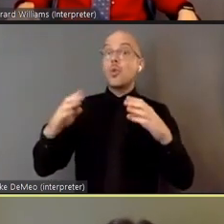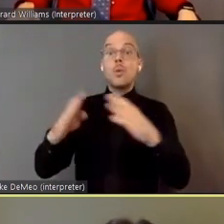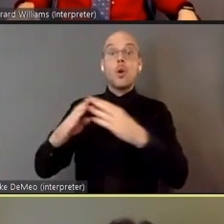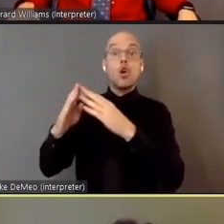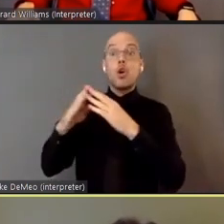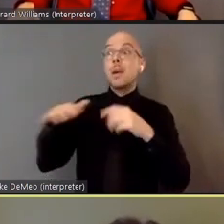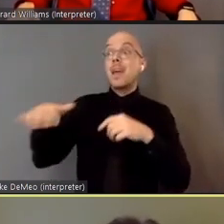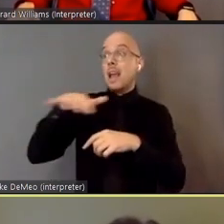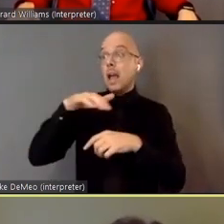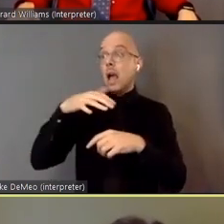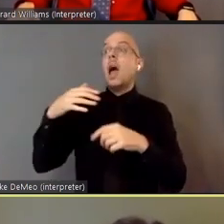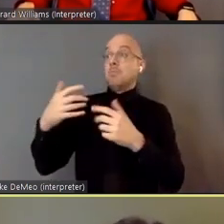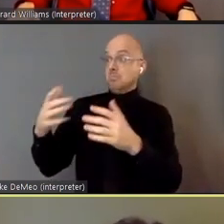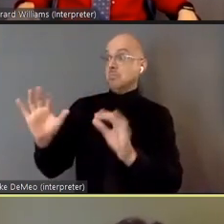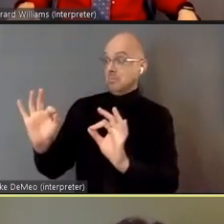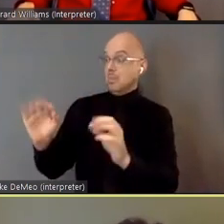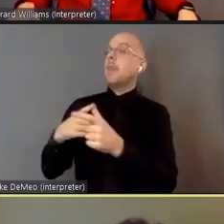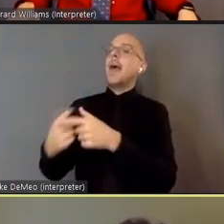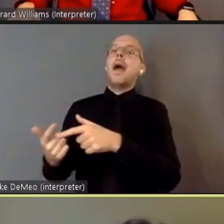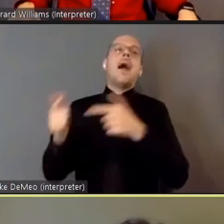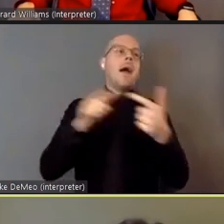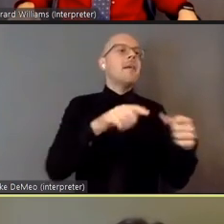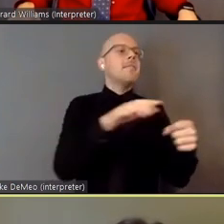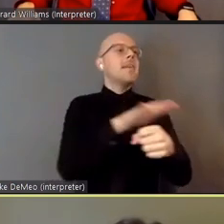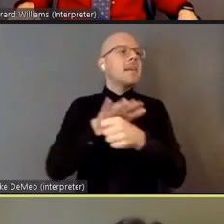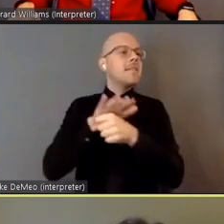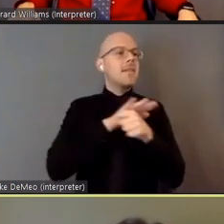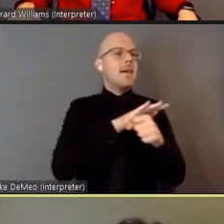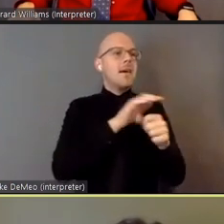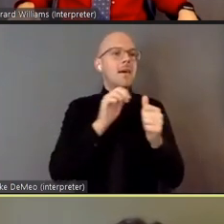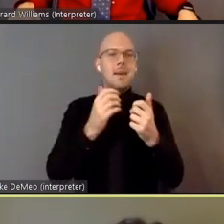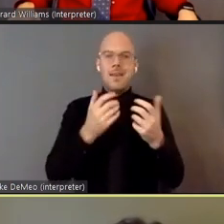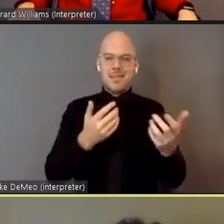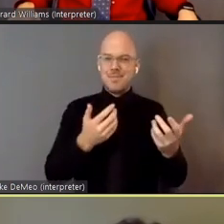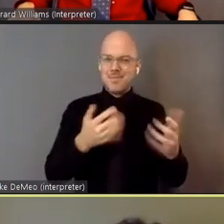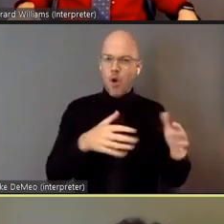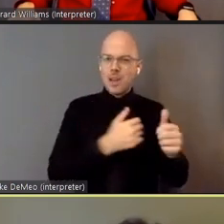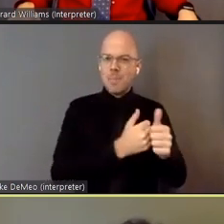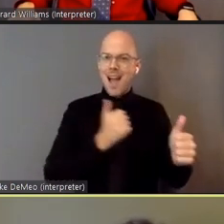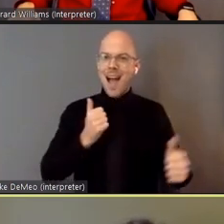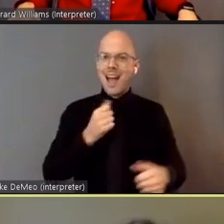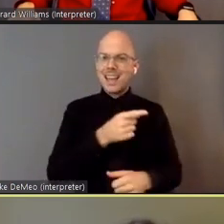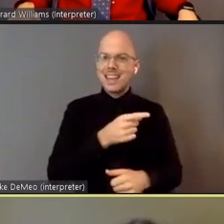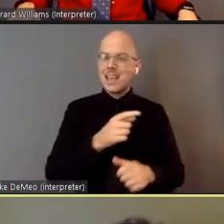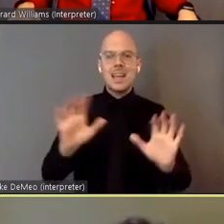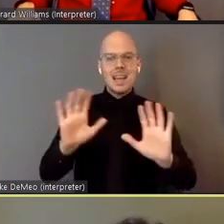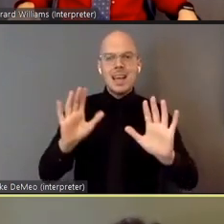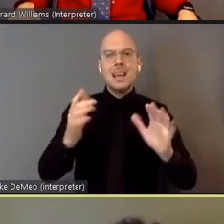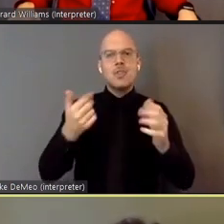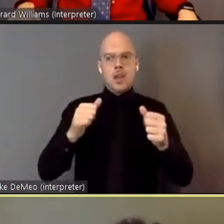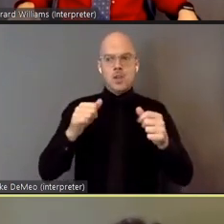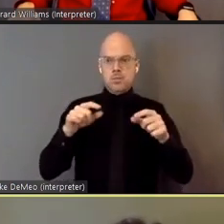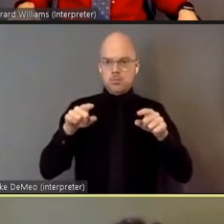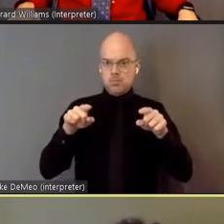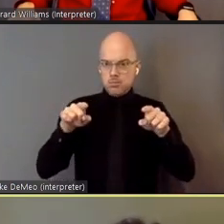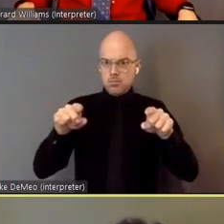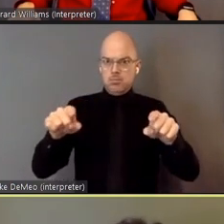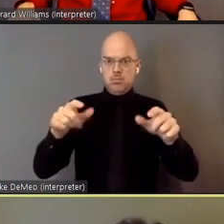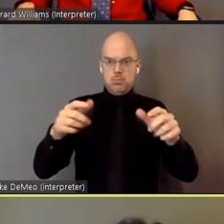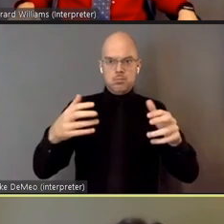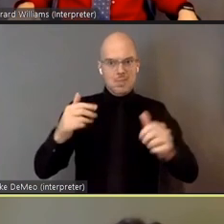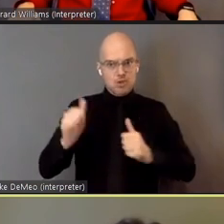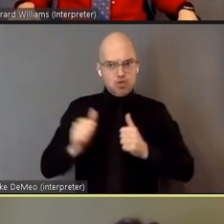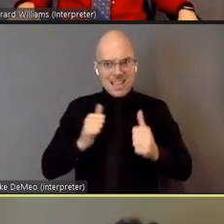viable and then come and fill those holes with a USF program. We're trying to be aggressive in